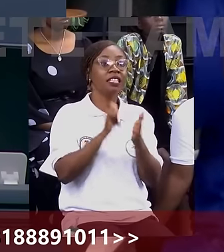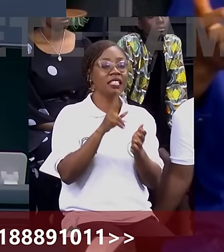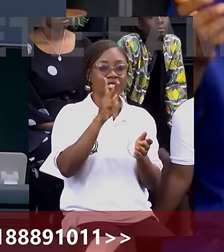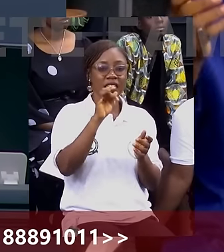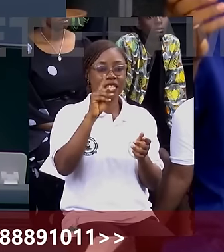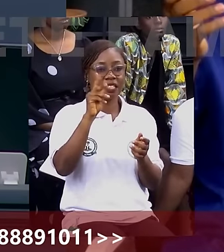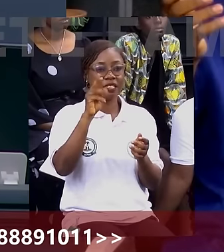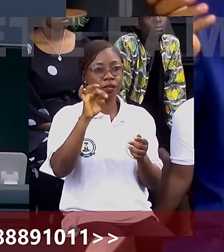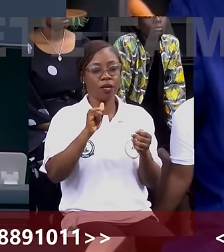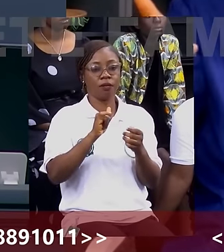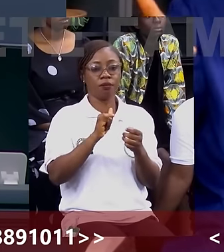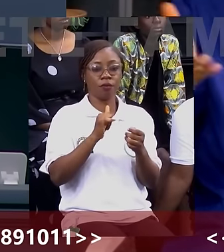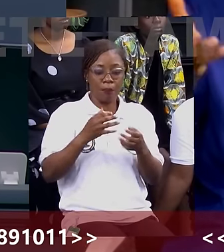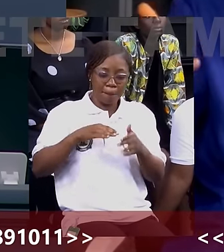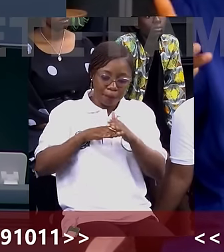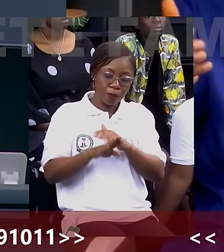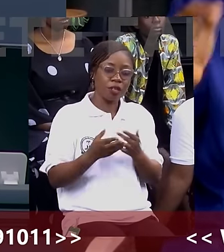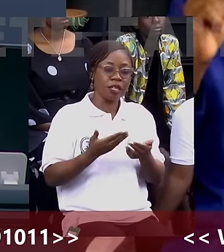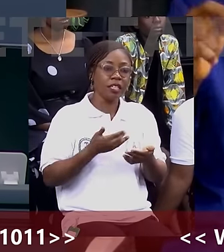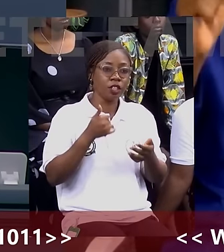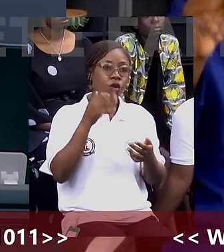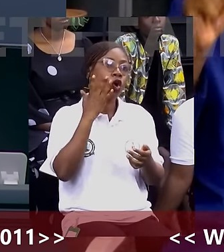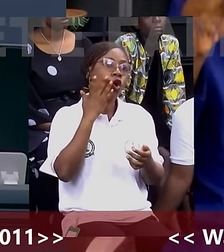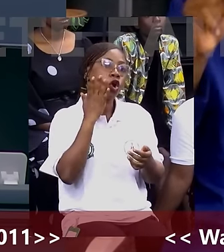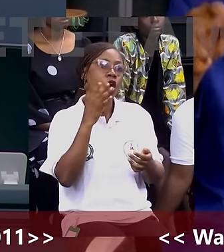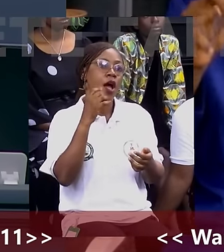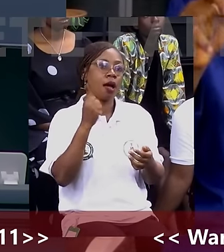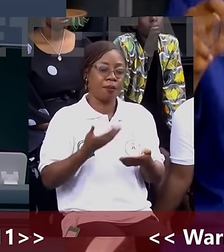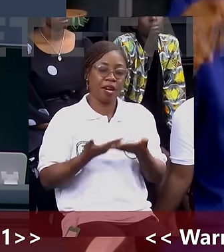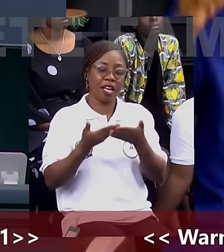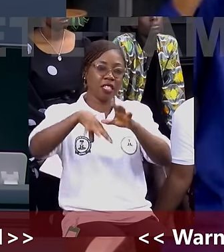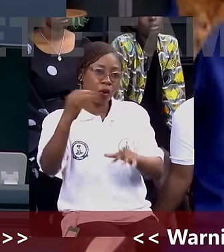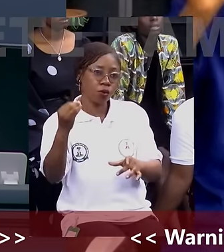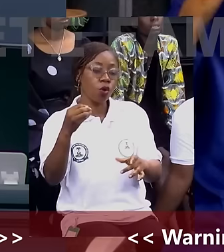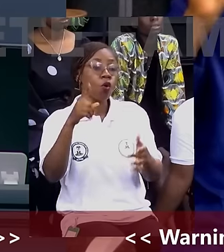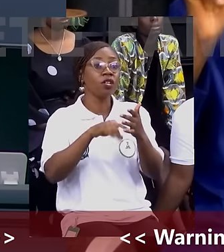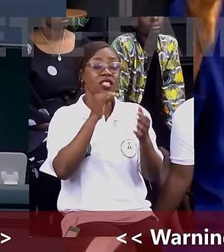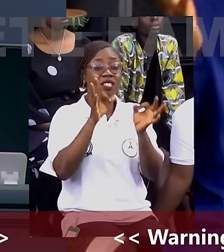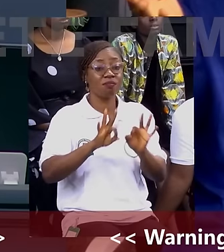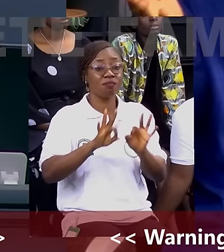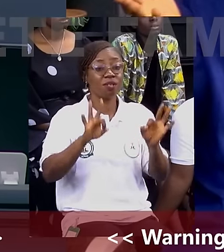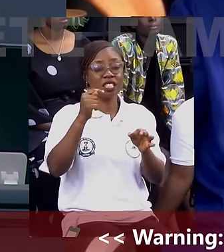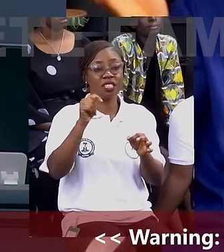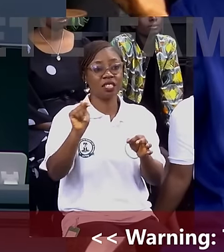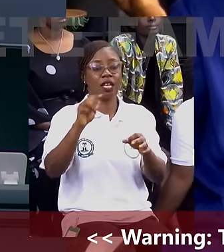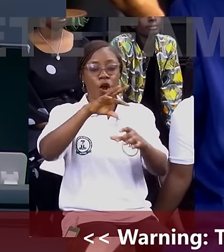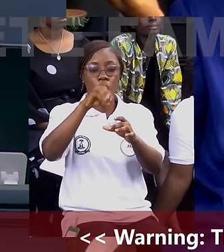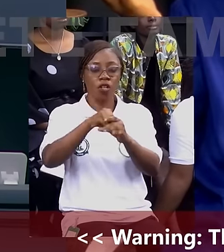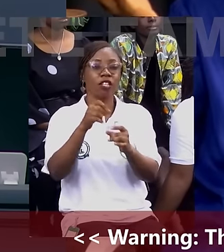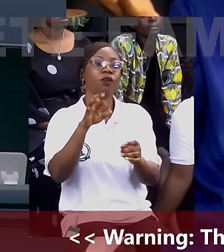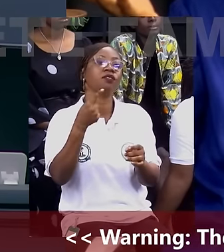it out, in the urine, take out the urine. But what's more important is the content of the drink. Recently,